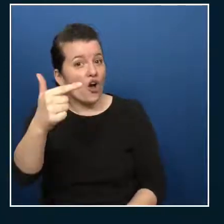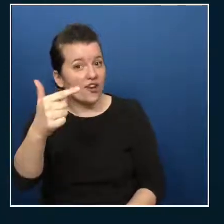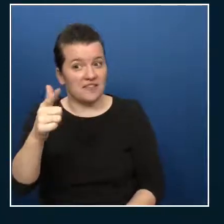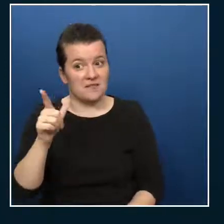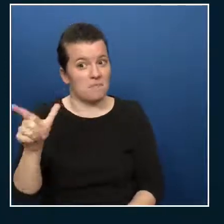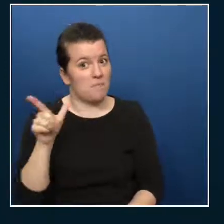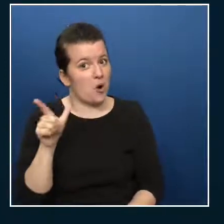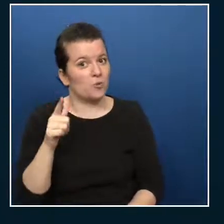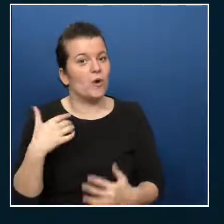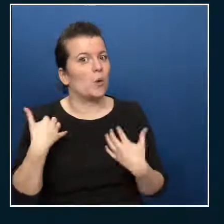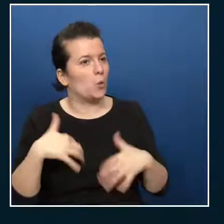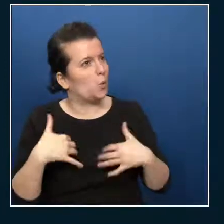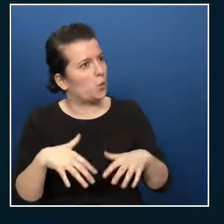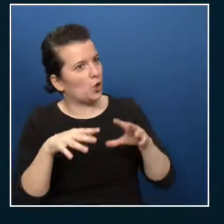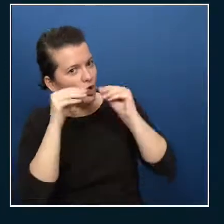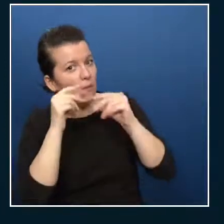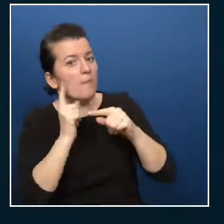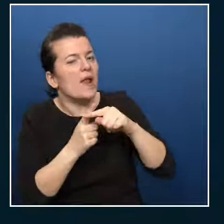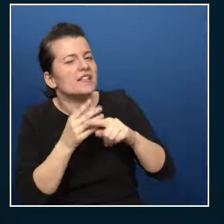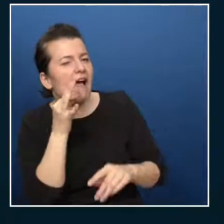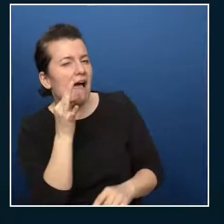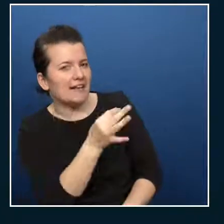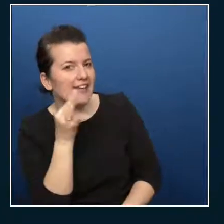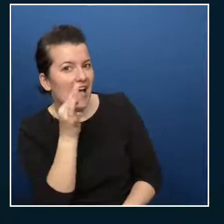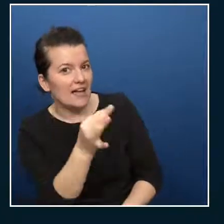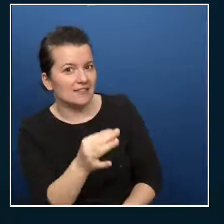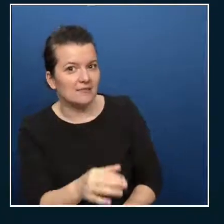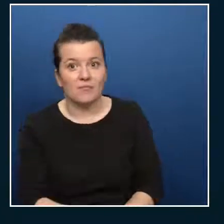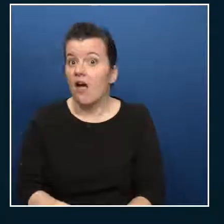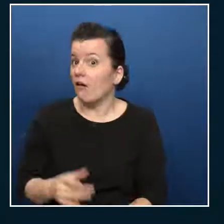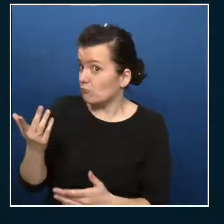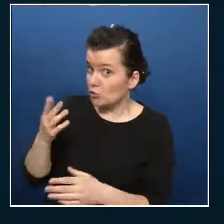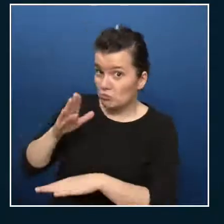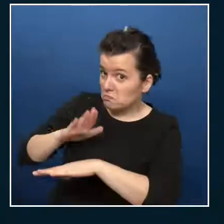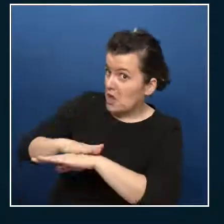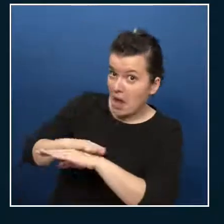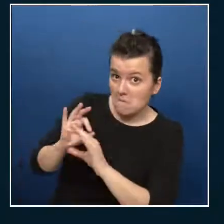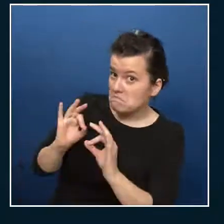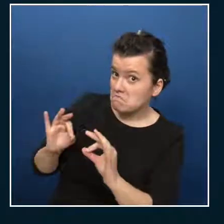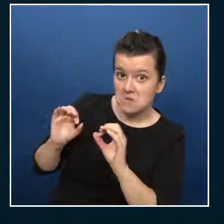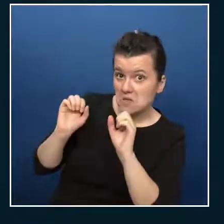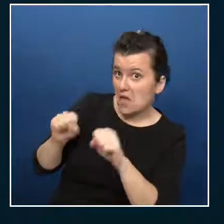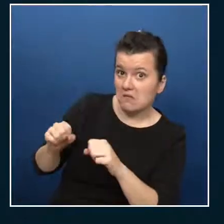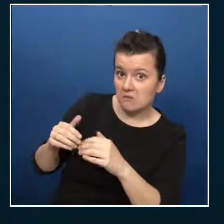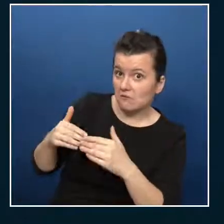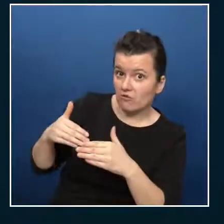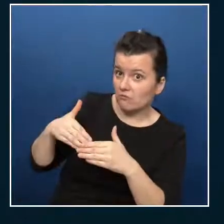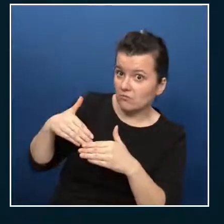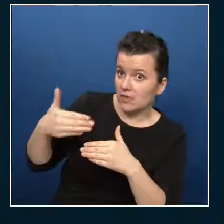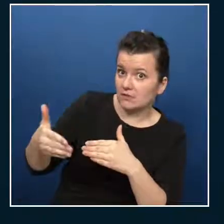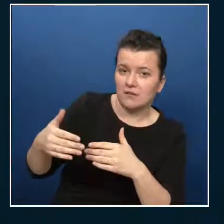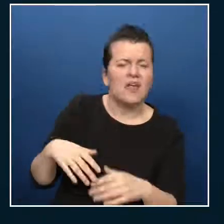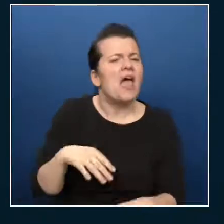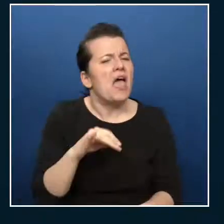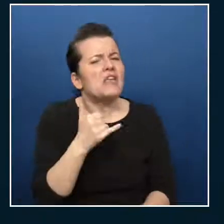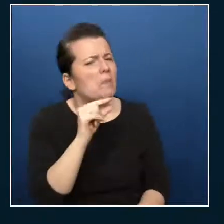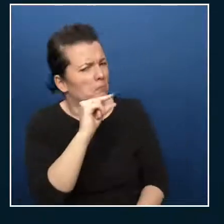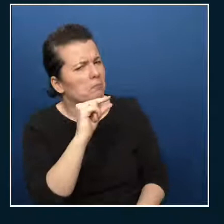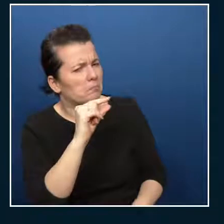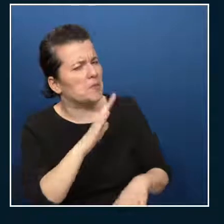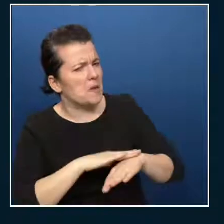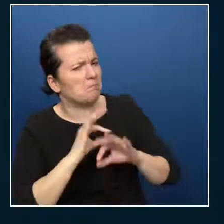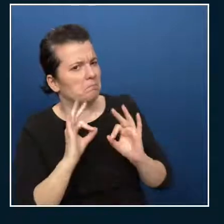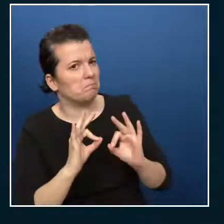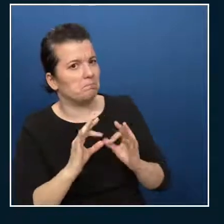you. Yeah, sure. If you have time before the next one, sure. I We have a few minutes. think we still have some time. Yeah,